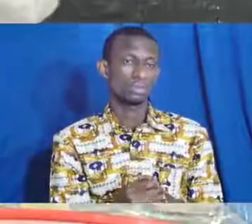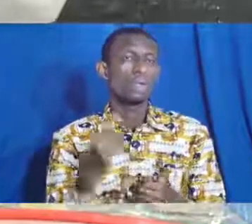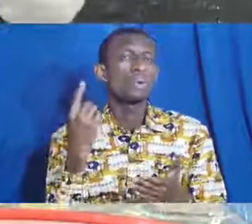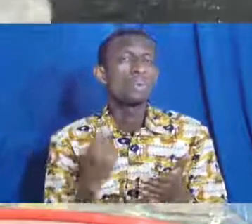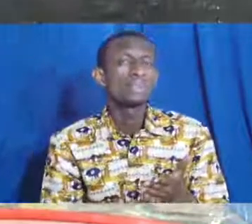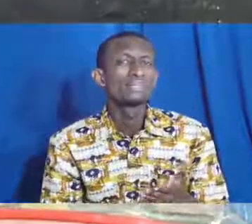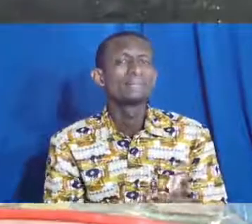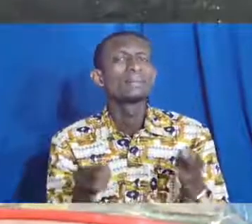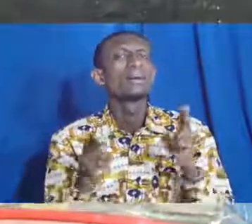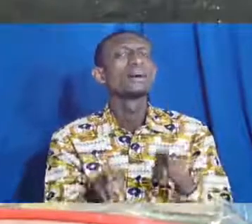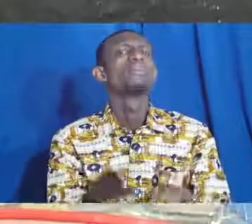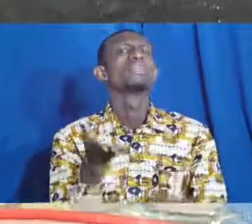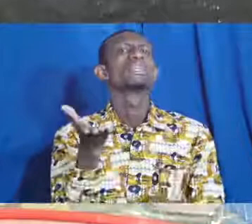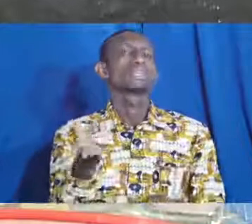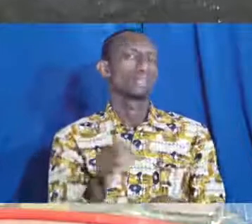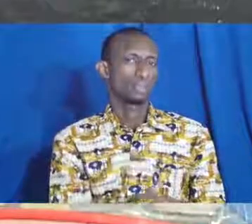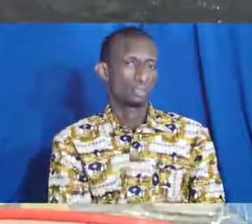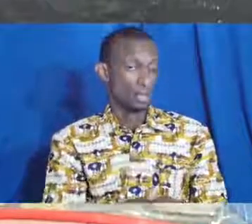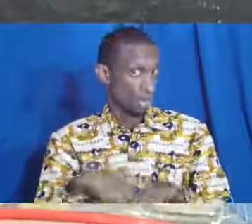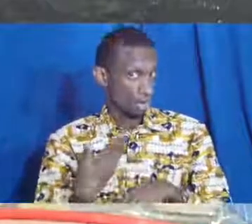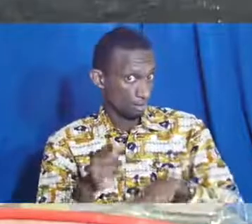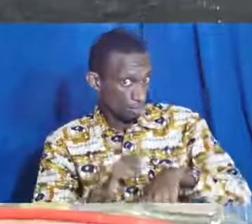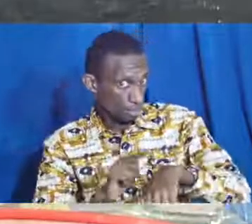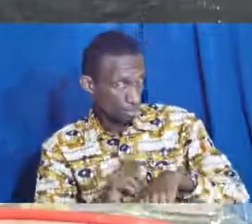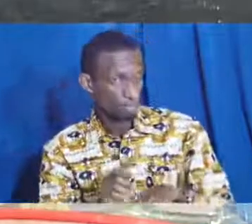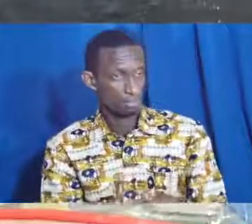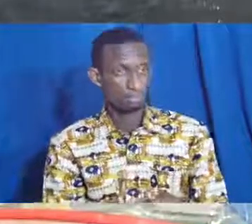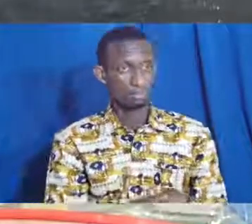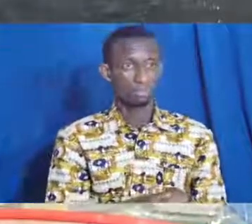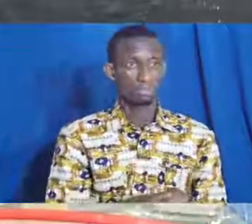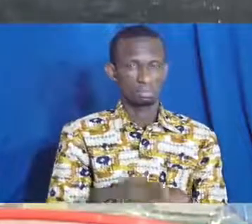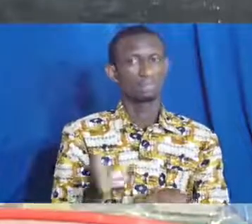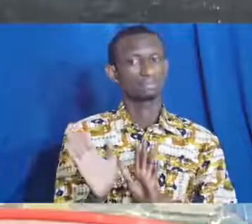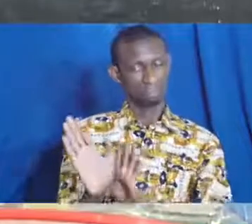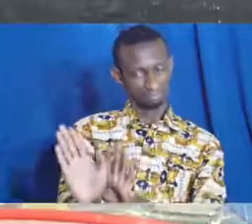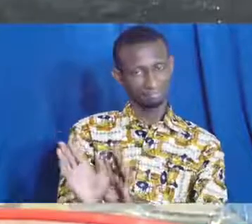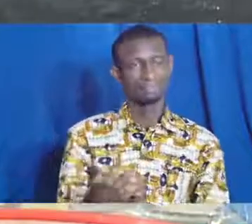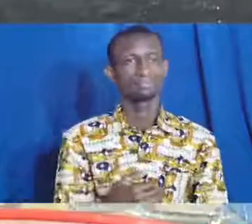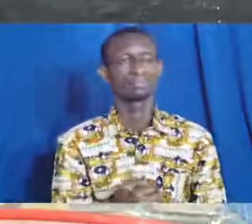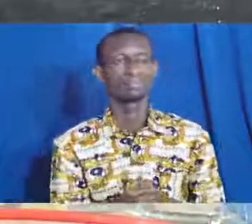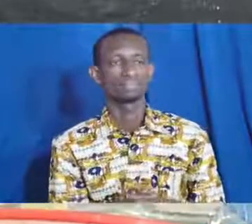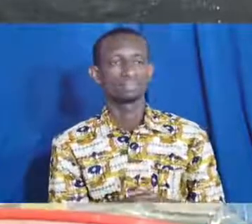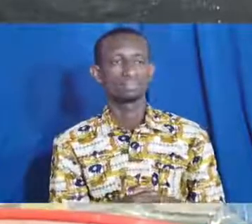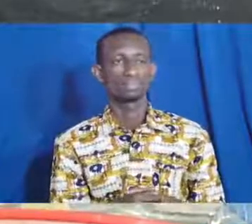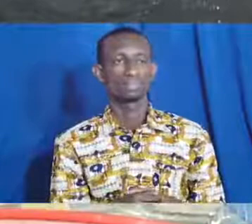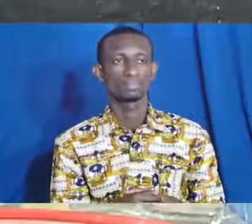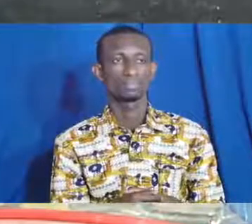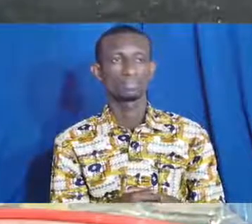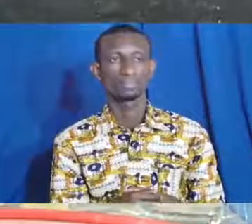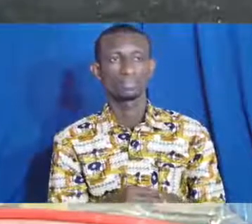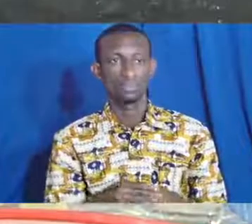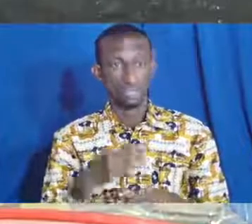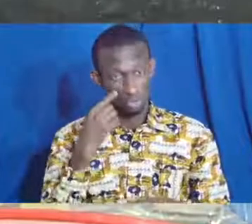here is that after some time, we just have to leave it there. So you have